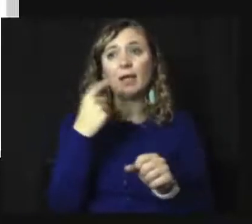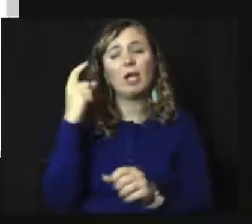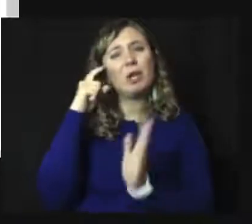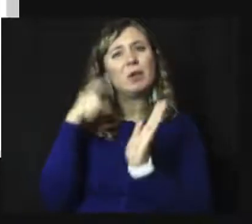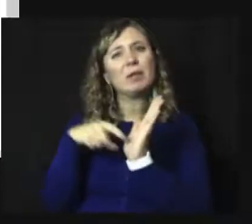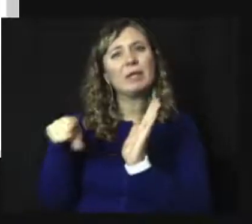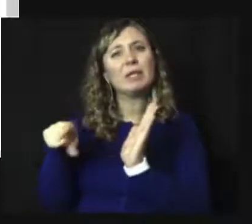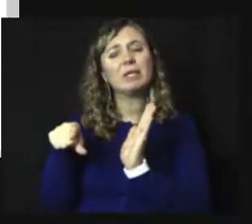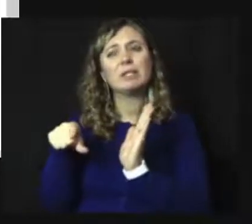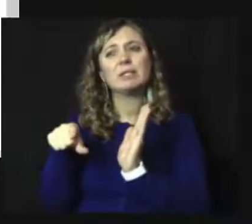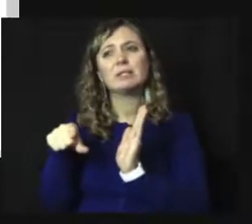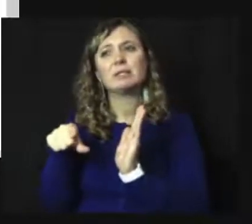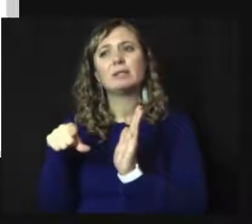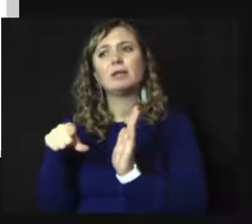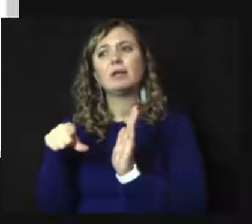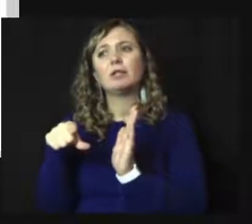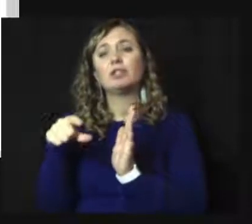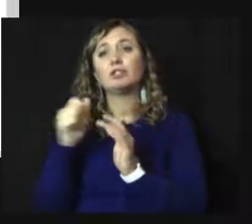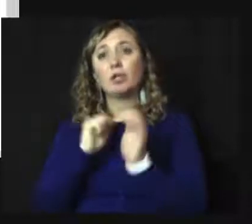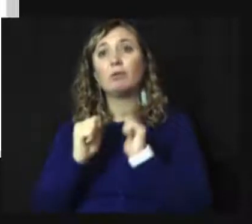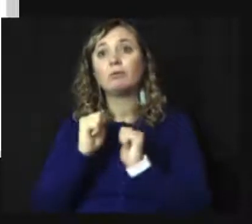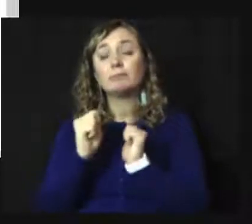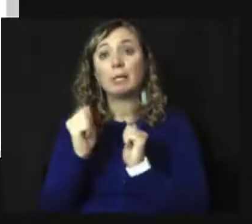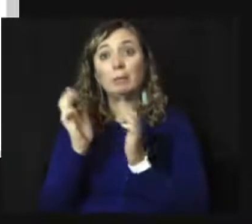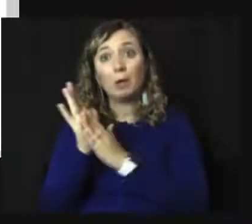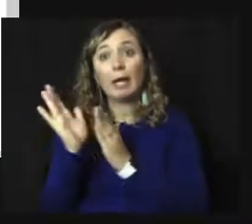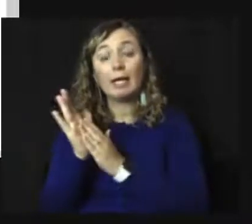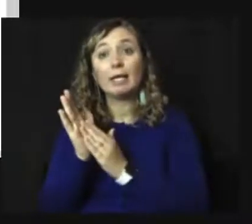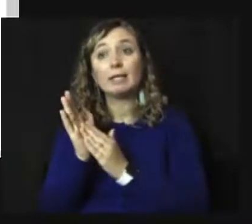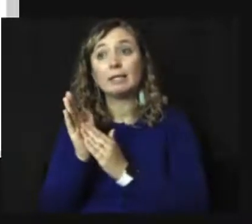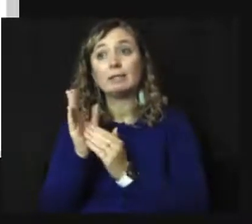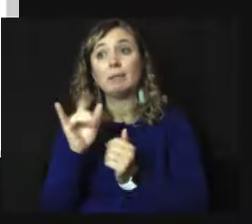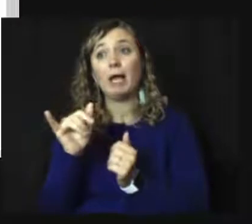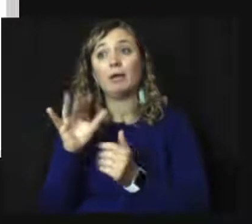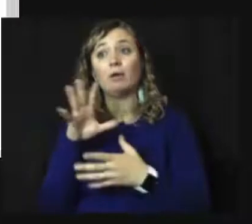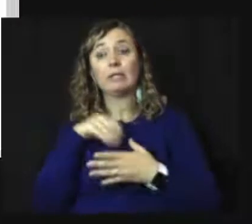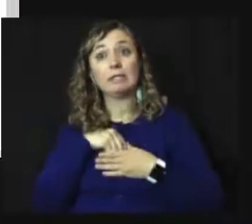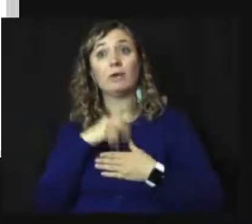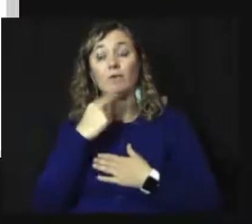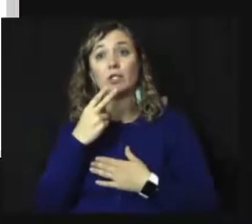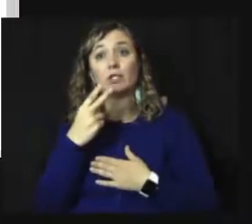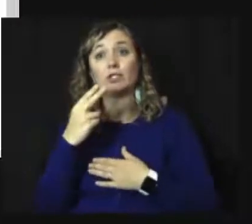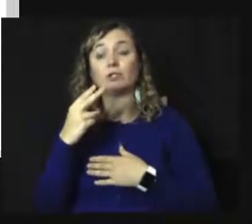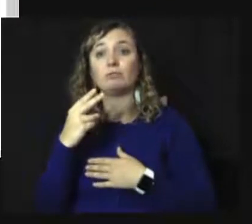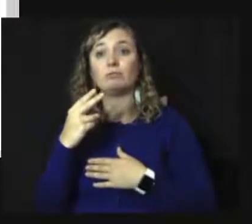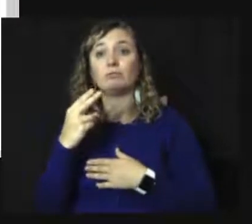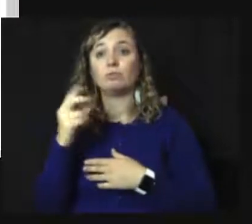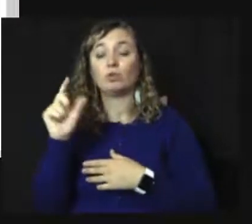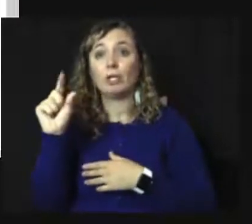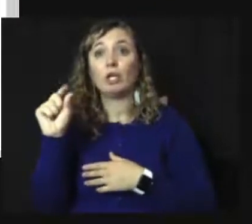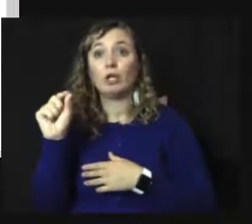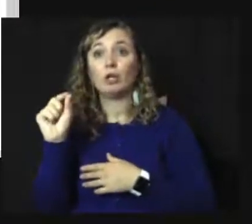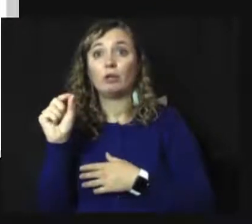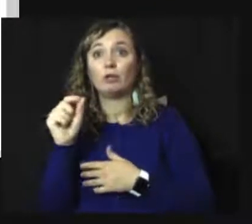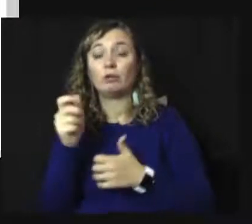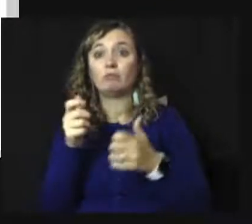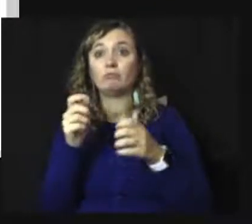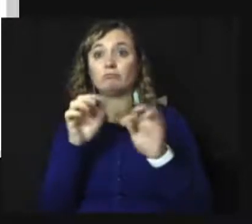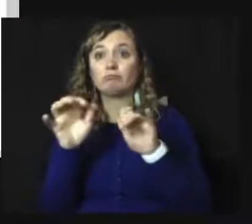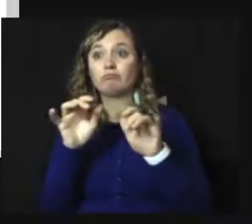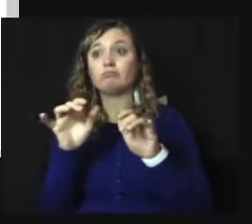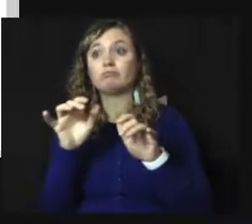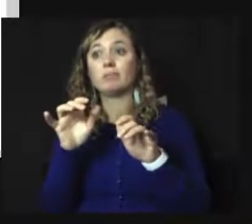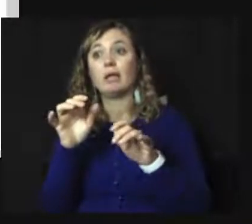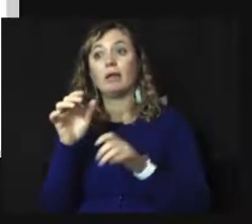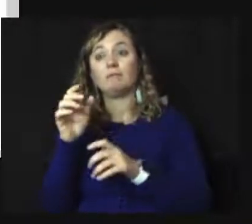autistic voices on Twitter. So I'm excited to give it a try, and just starting to kind of talk about these changes that we're making in our own